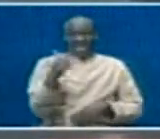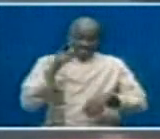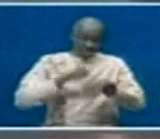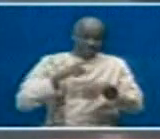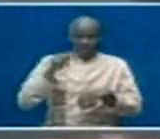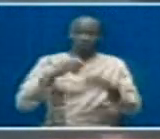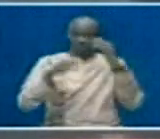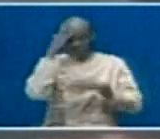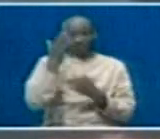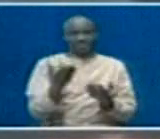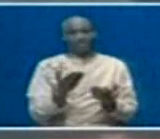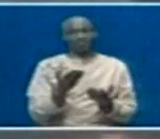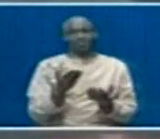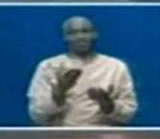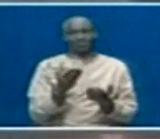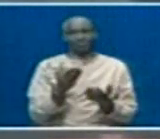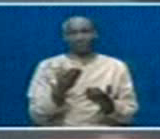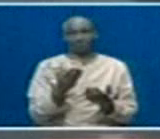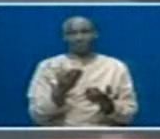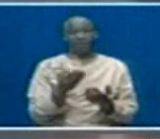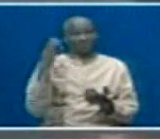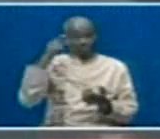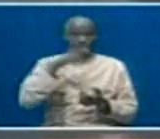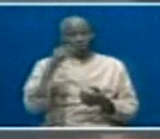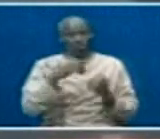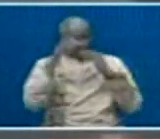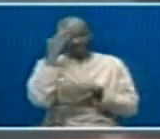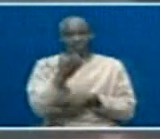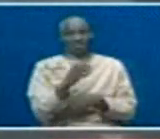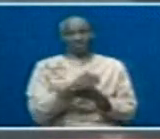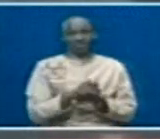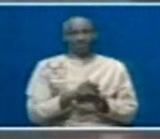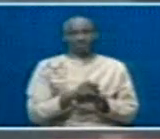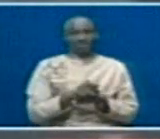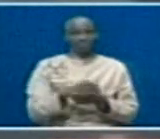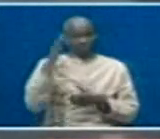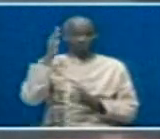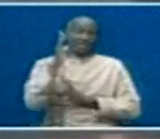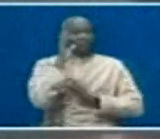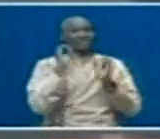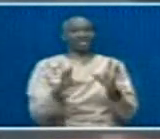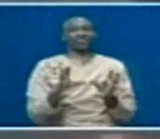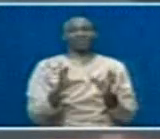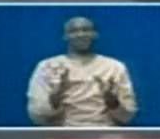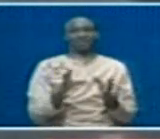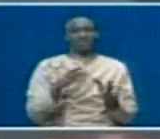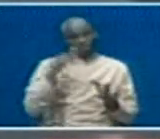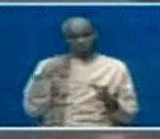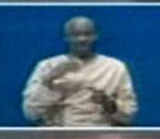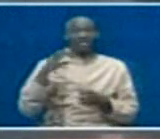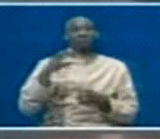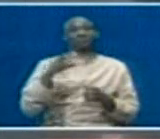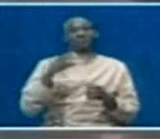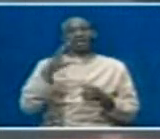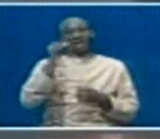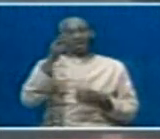the university. In those days I could go in because there was no security in that sense, and we go to the canteen and